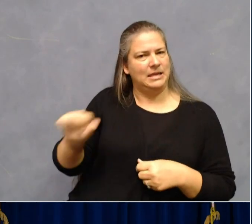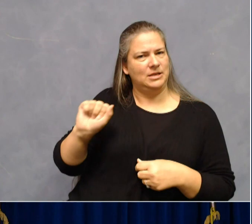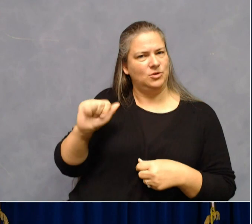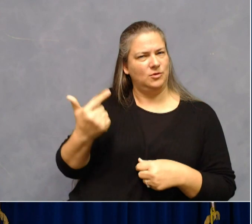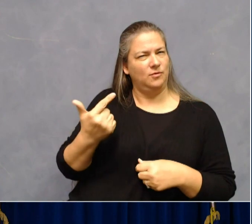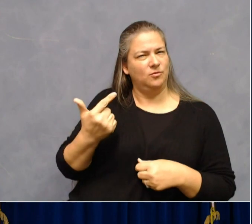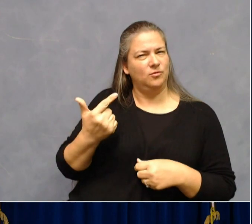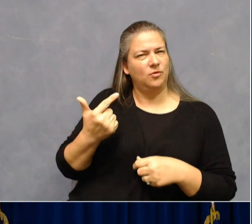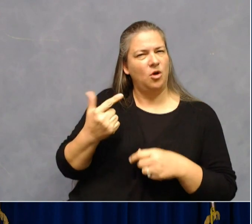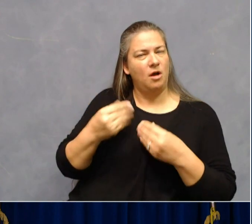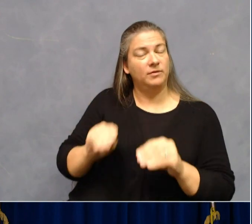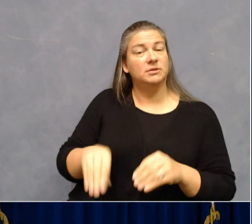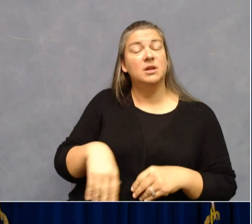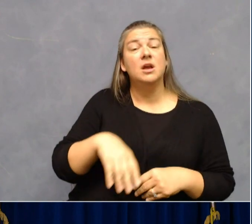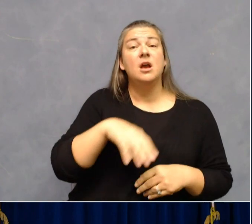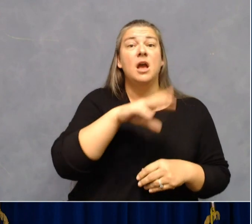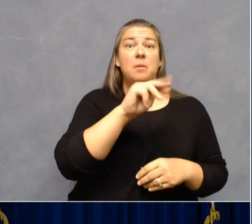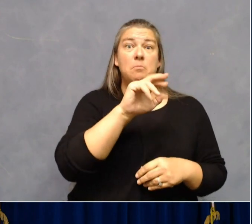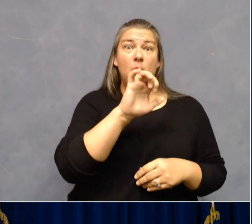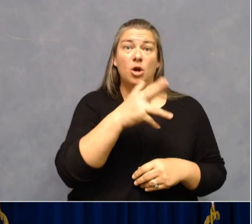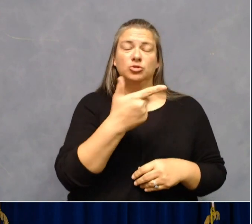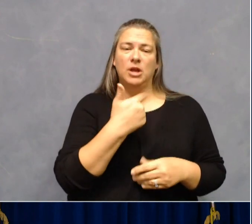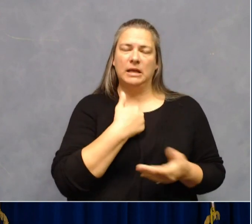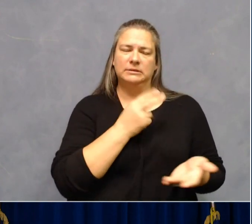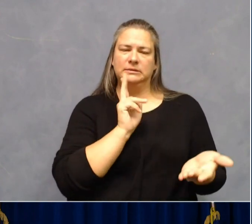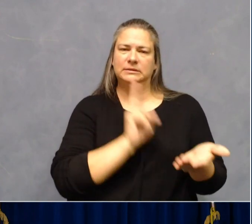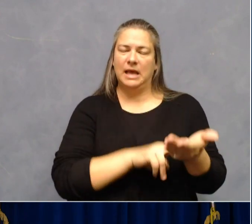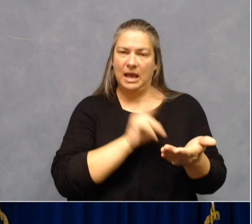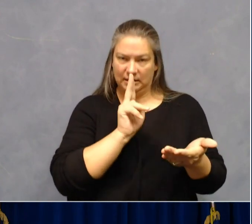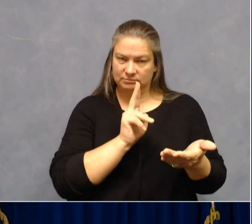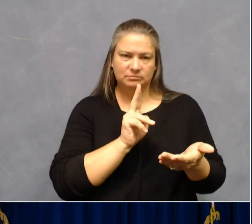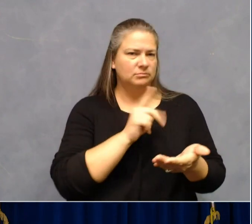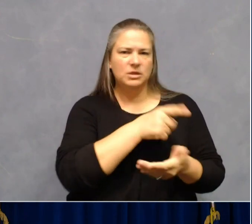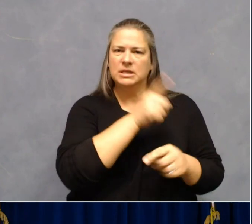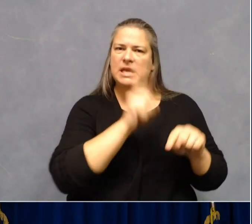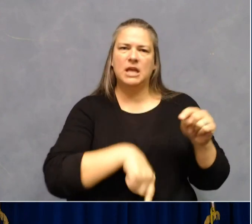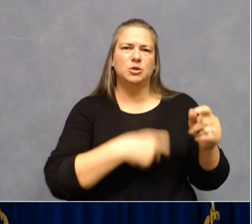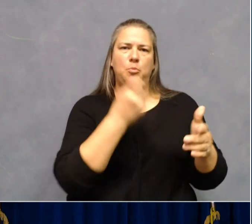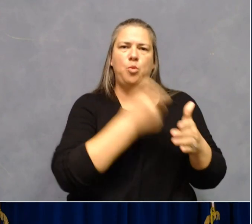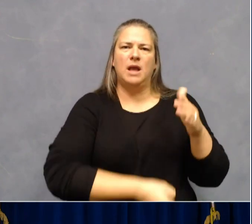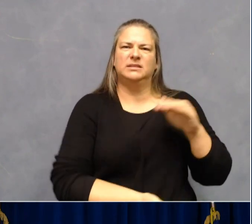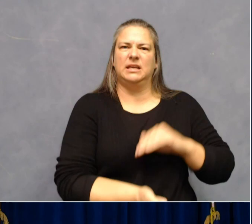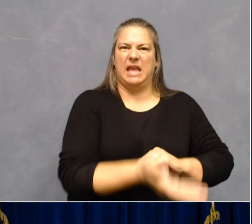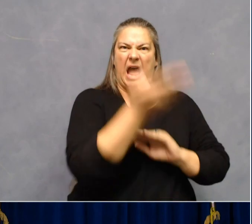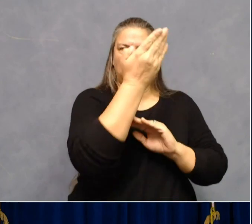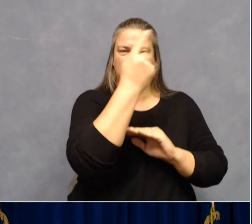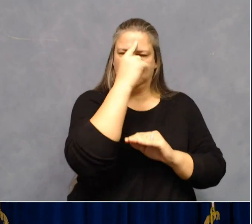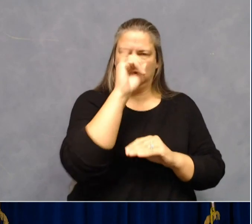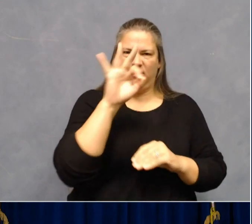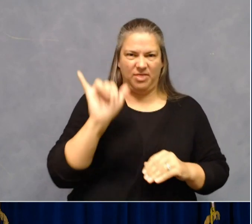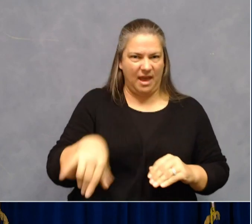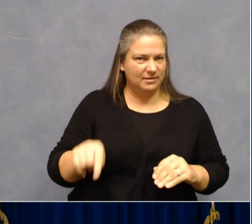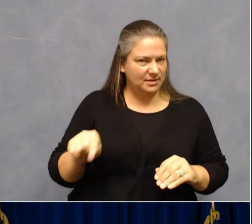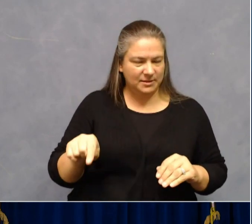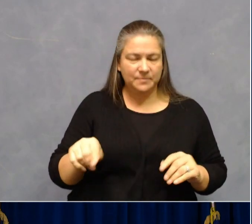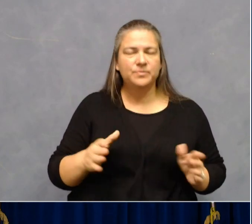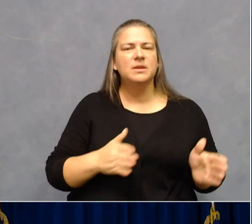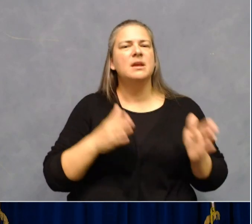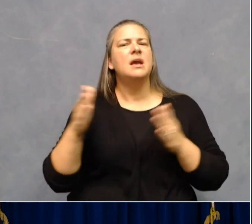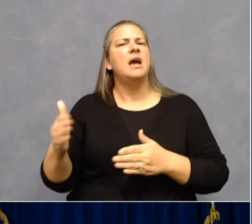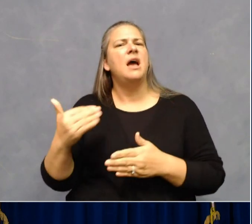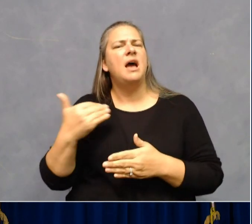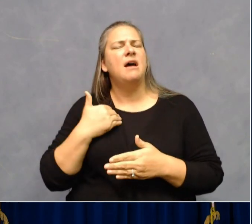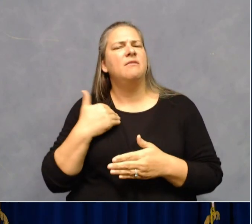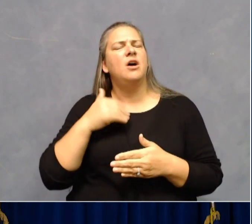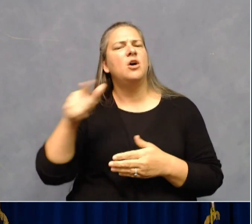price gouging, which remains in effect today. The U.S. Department of Justice's Coronavirus Emergency Supplemental Funding Program